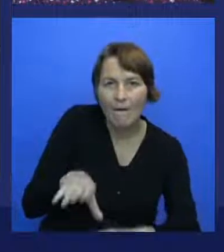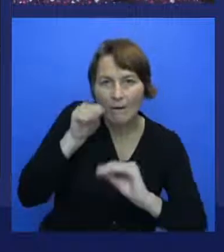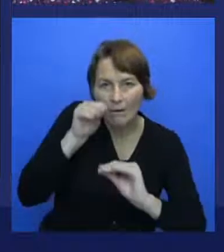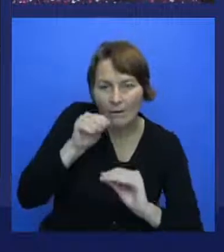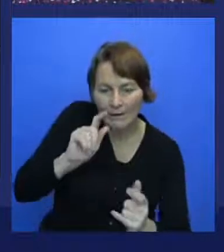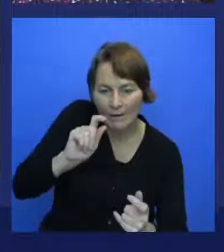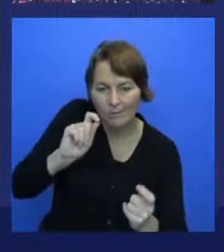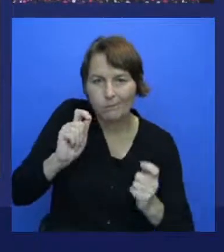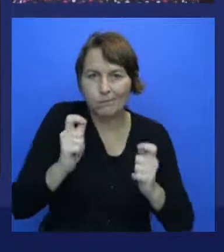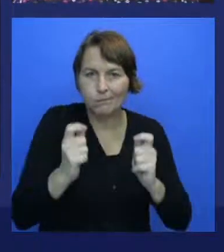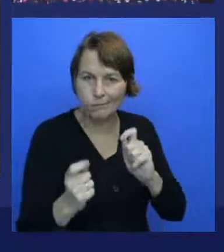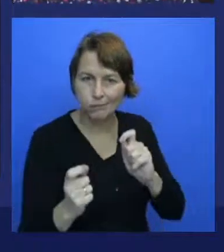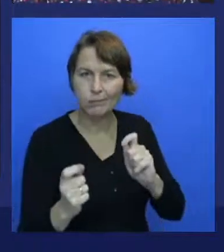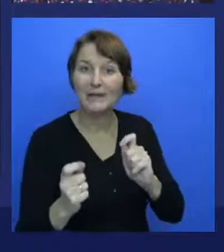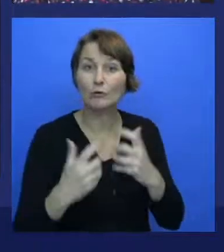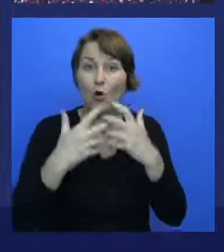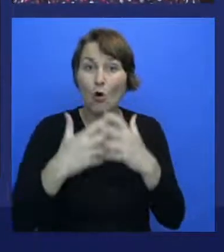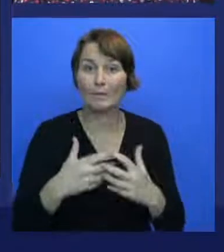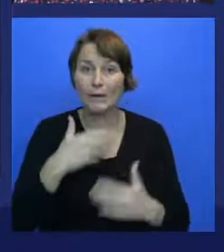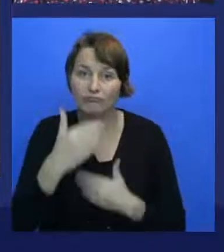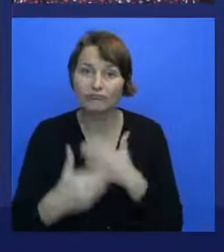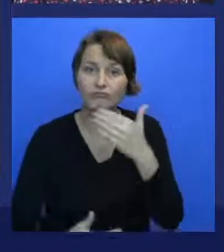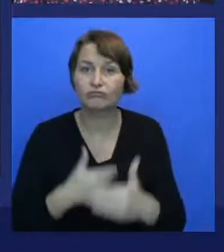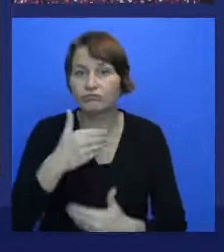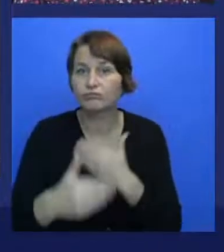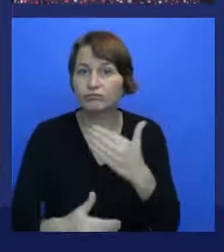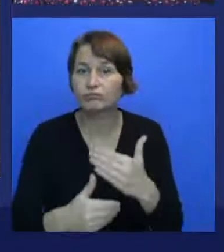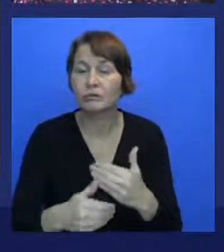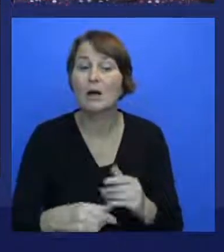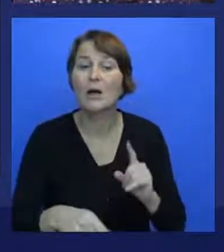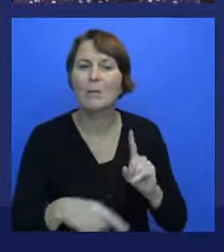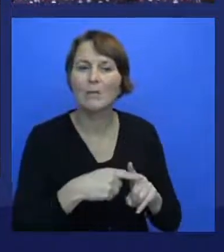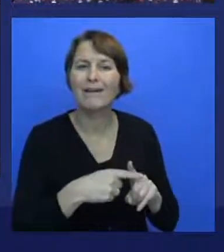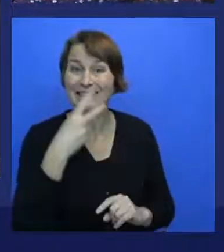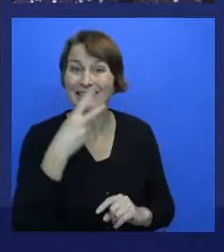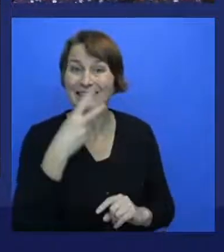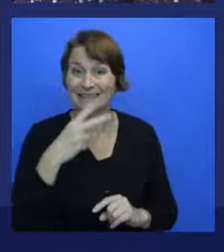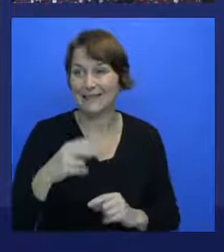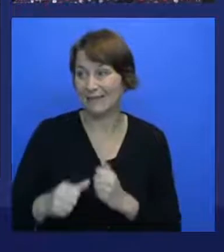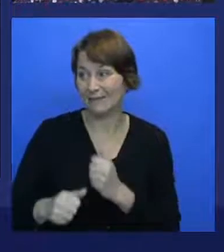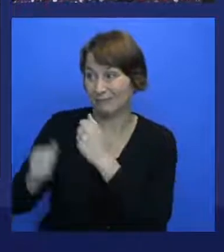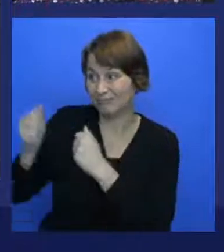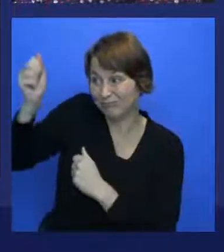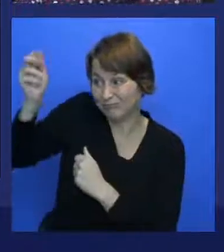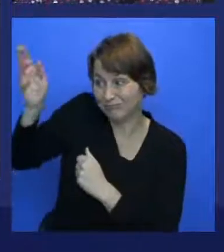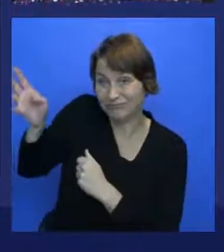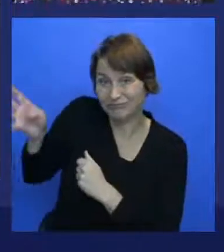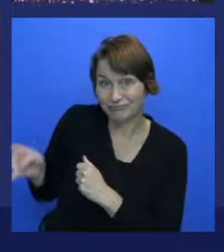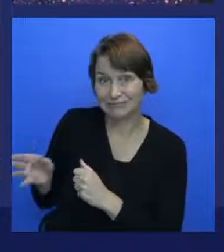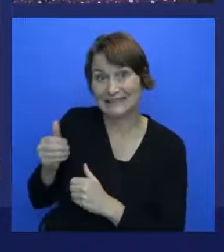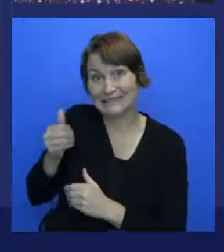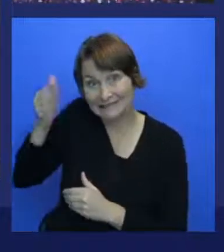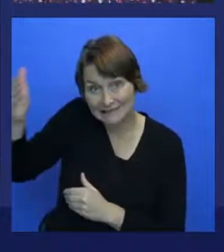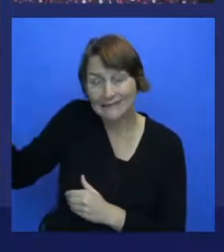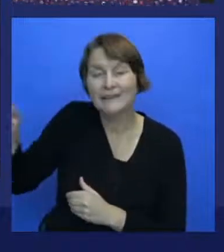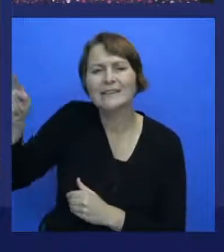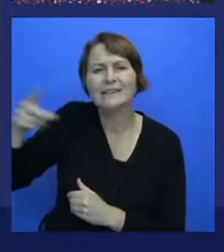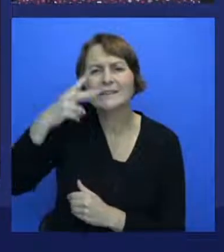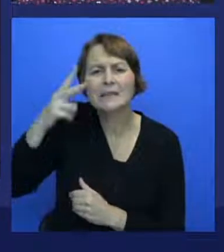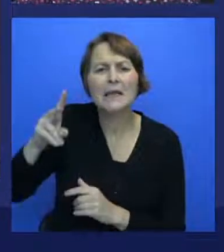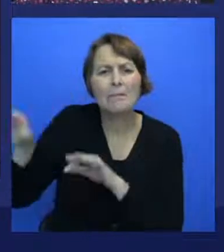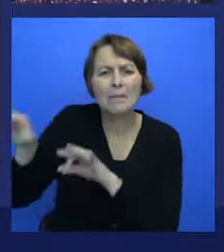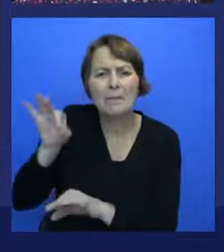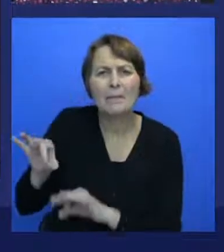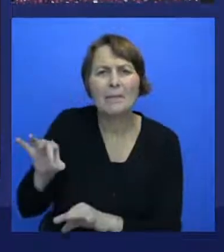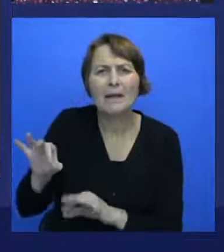have a ton of data sets that you can use to start your training with to figure it out. And then you have a number of amazing tools, like, for example,